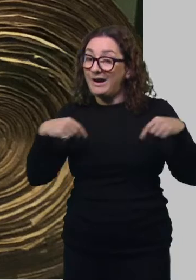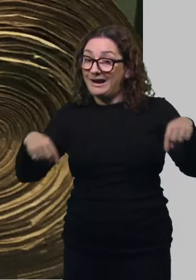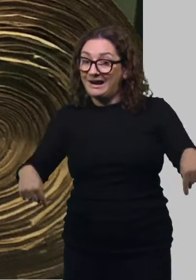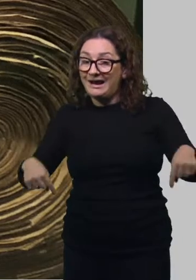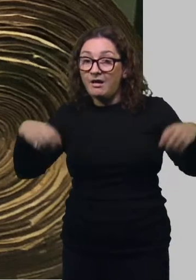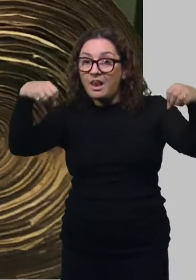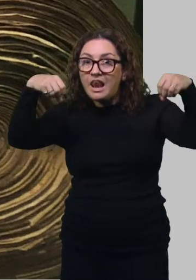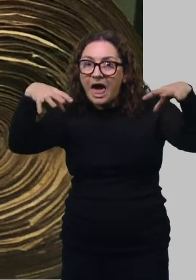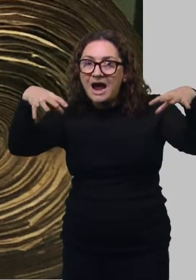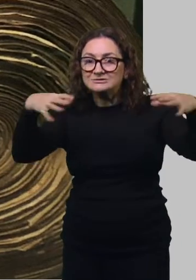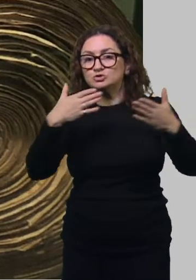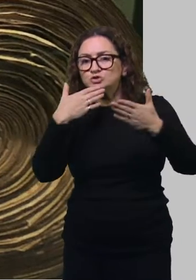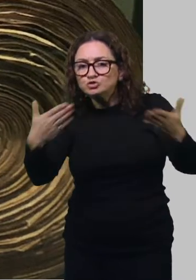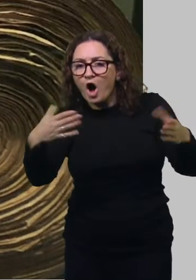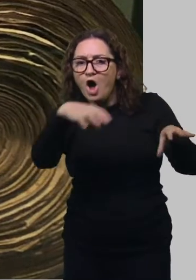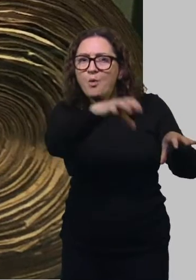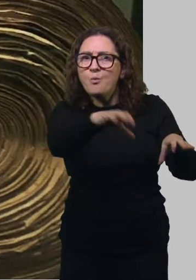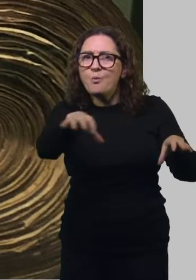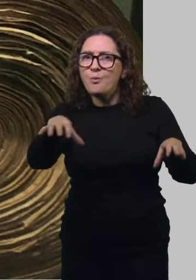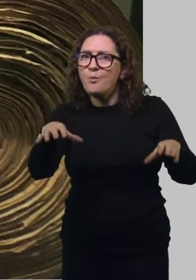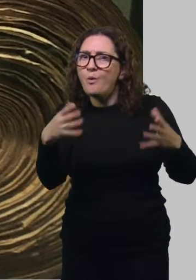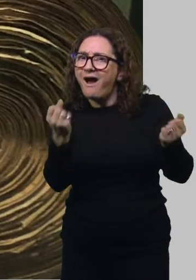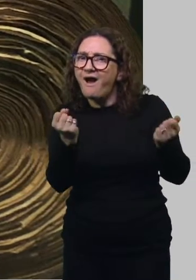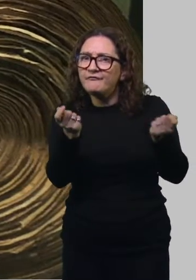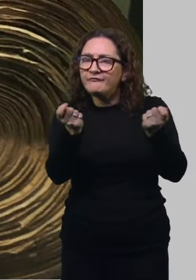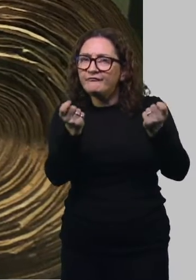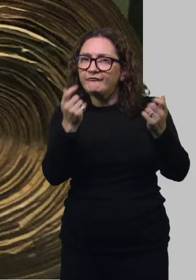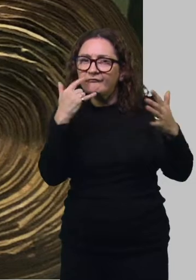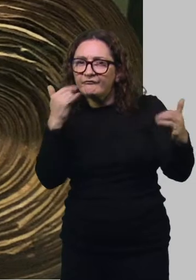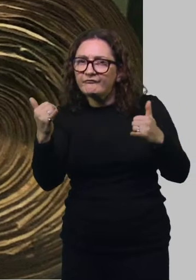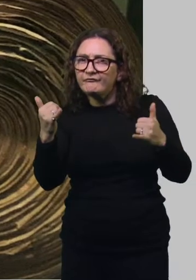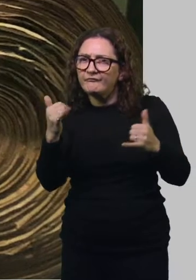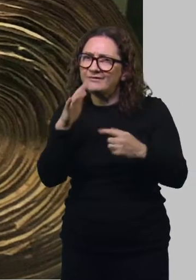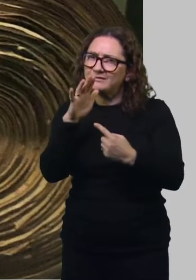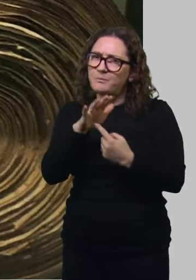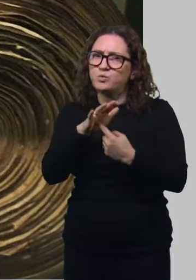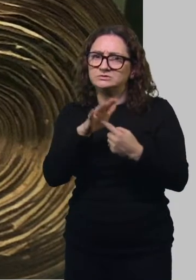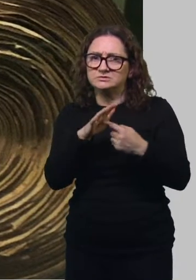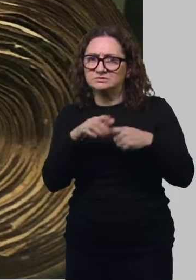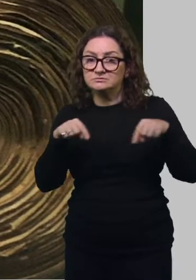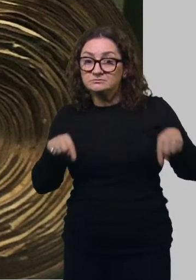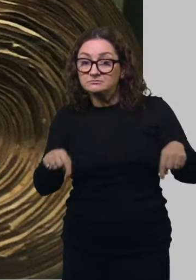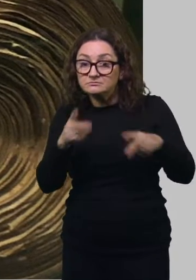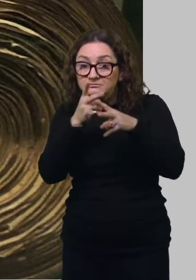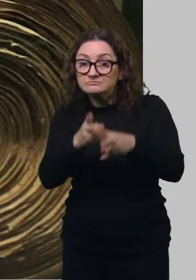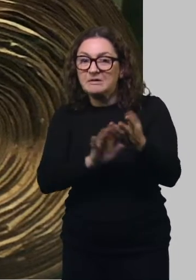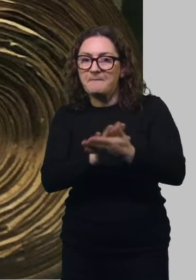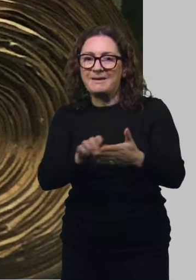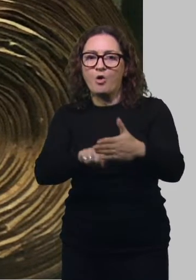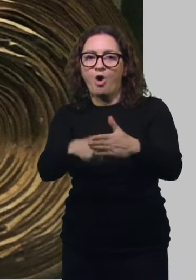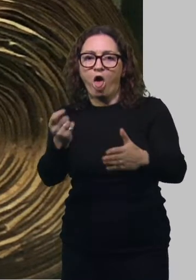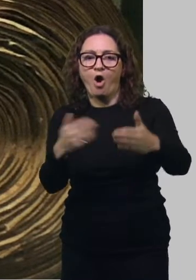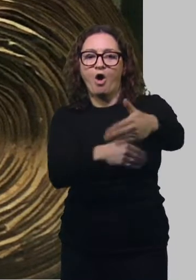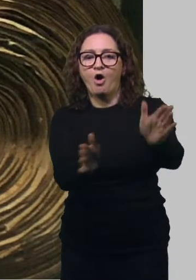and used in exhibitions. It is very important to remember that caring for collection does not mean locking them up in rooms to keep them safe. It's